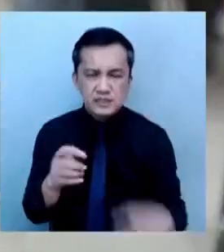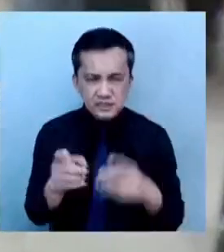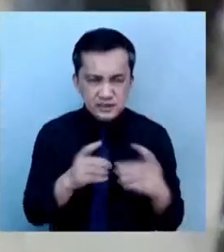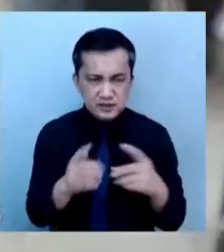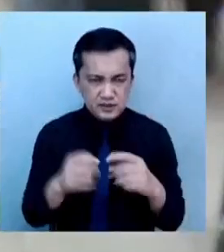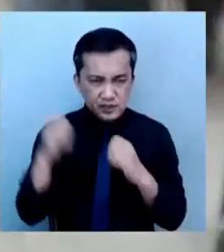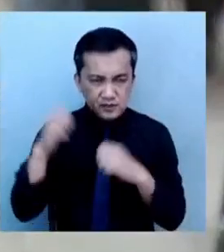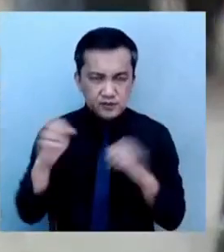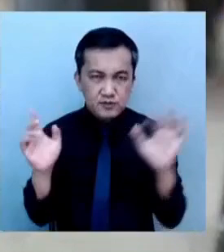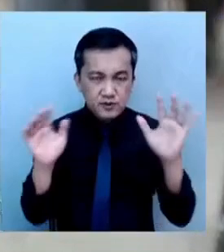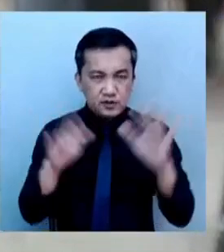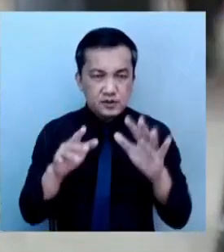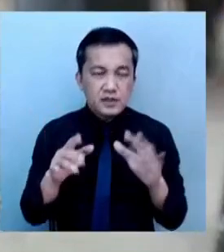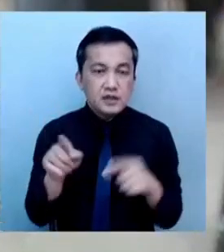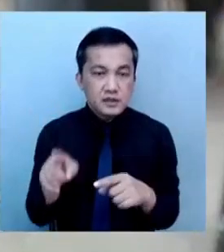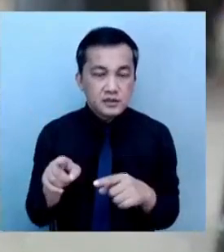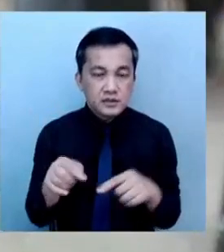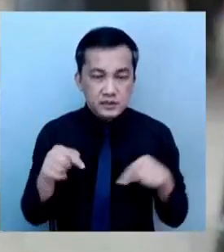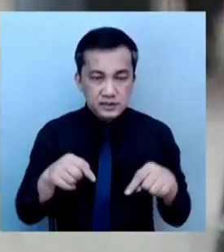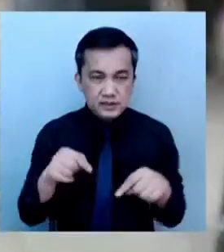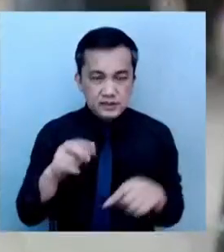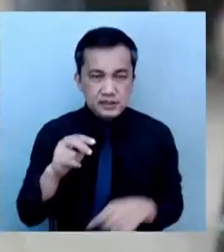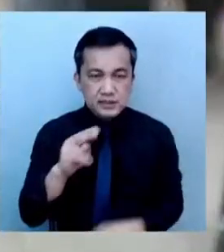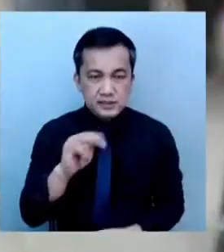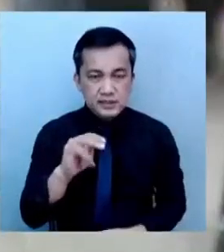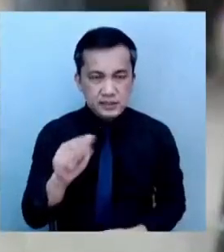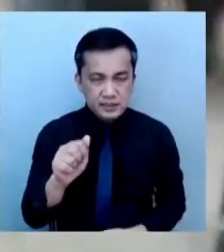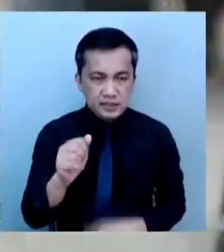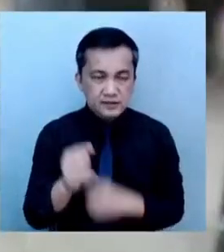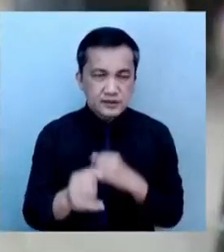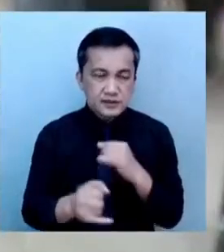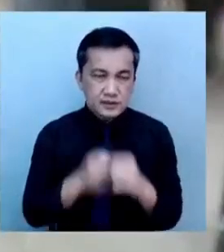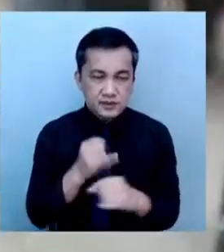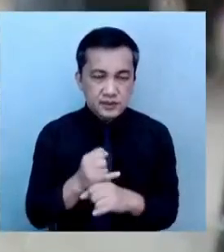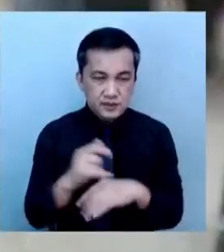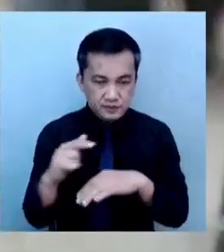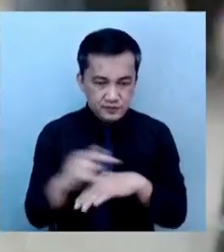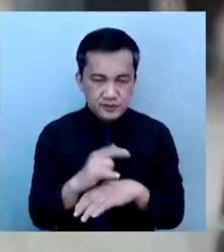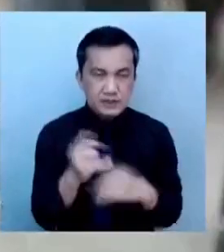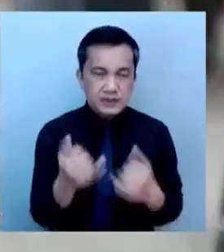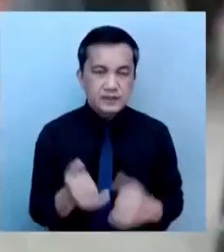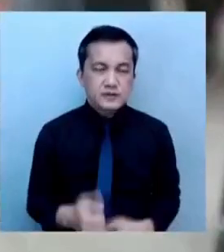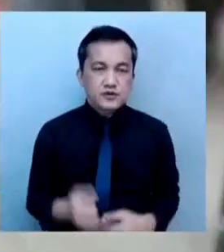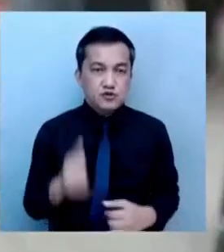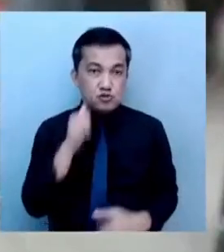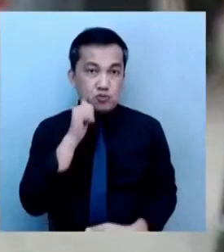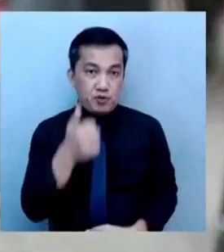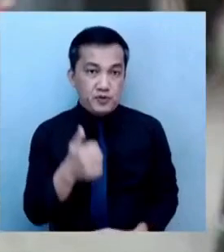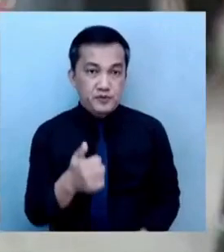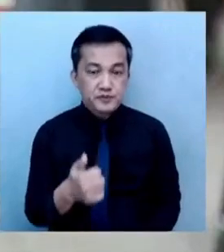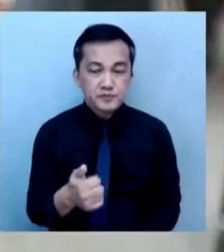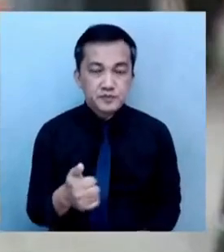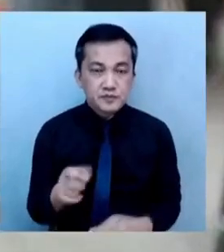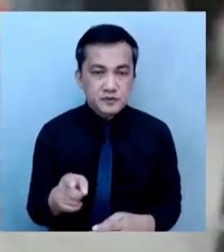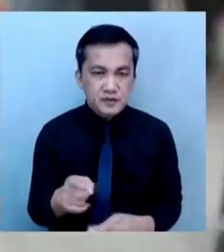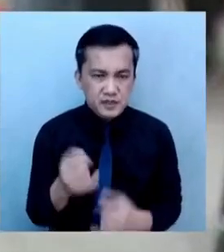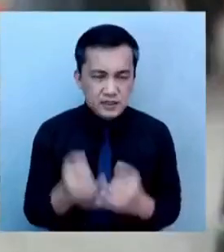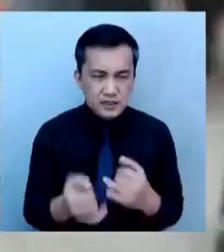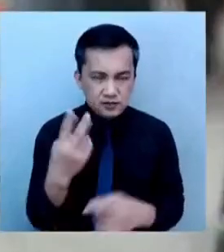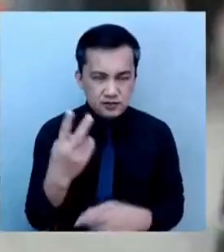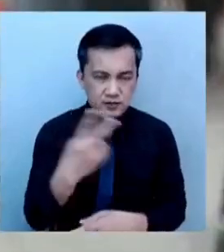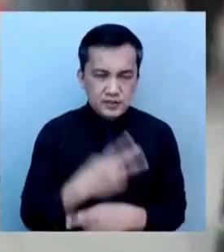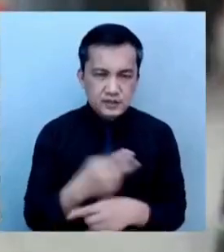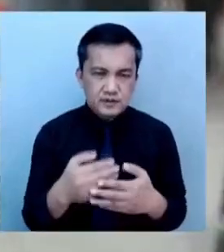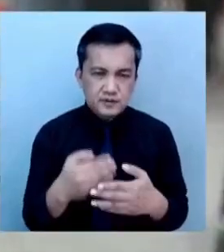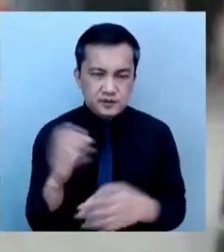of passengers here at the Ninoy Aquino International Airport today and tomorrow, the last 2 days before Christmas